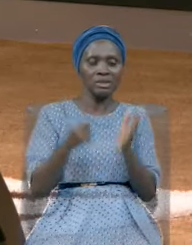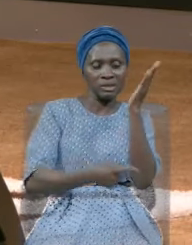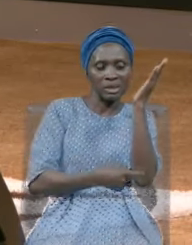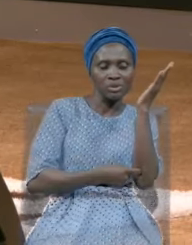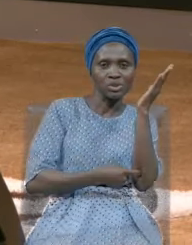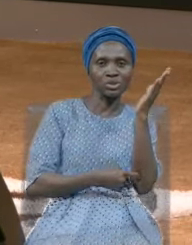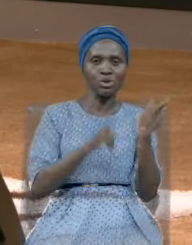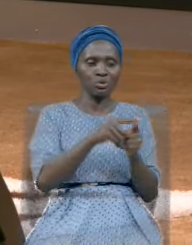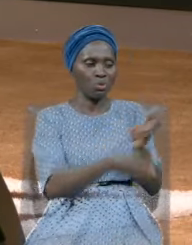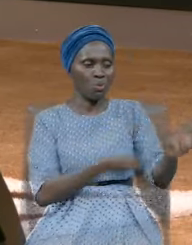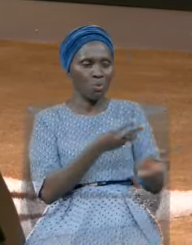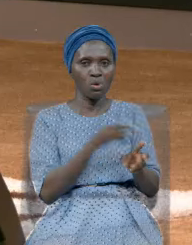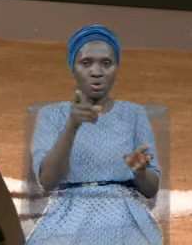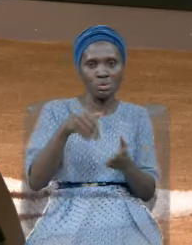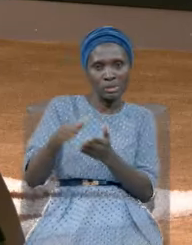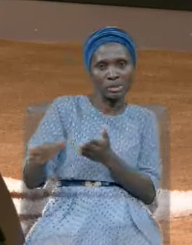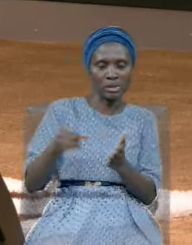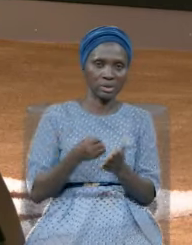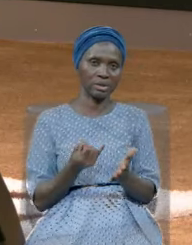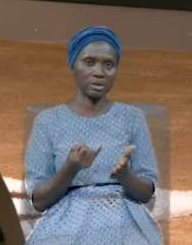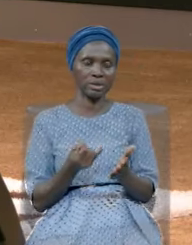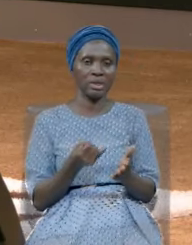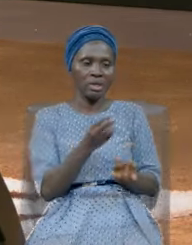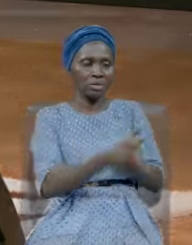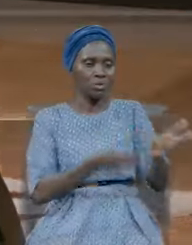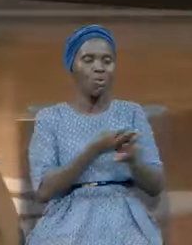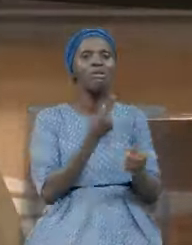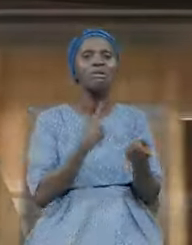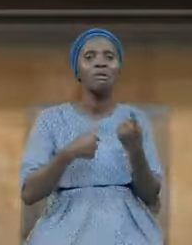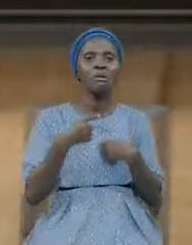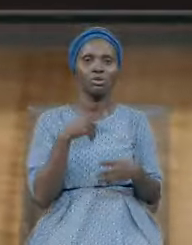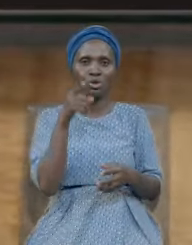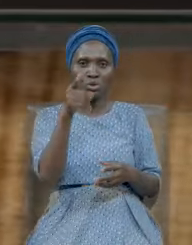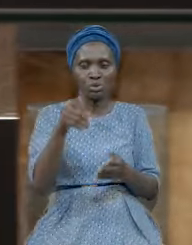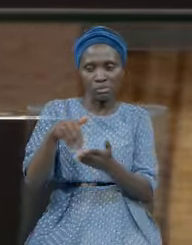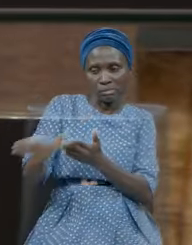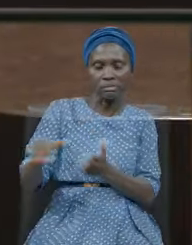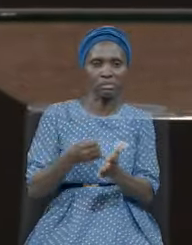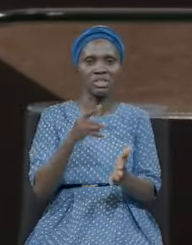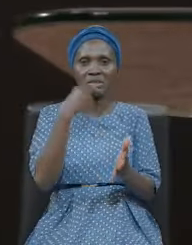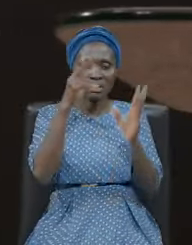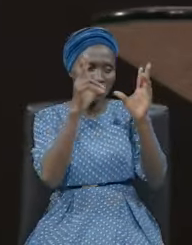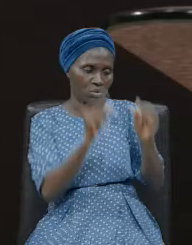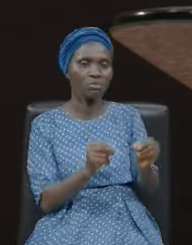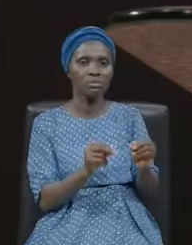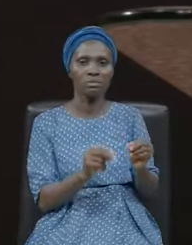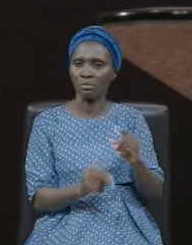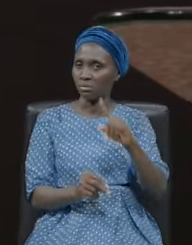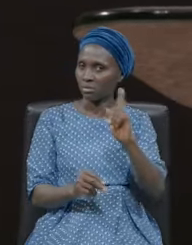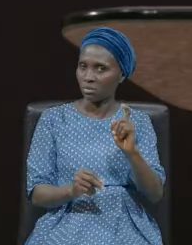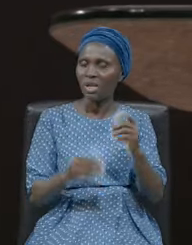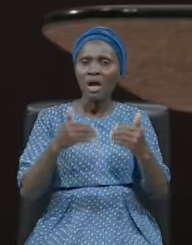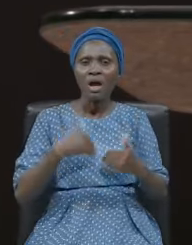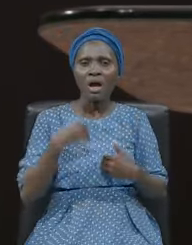Worldly lust, you deny. You say no. Do you ever say no to the devil? If you don't